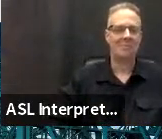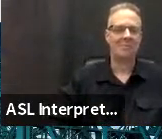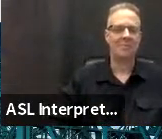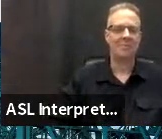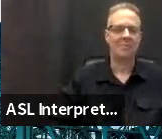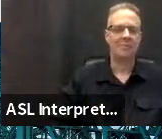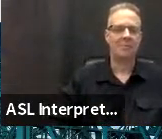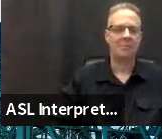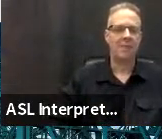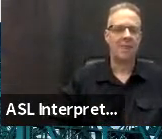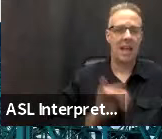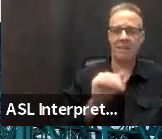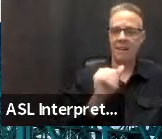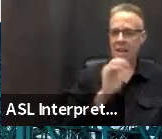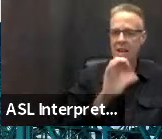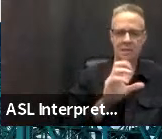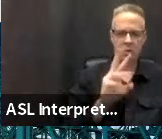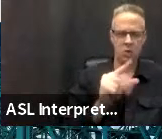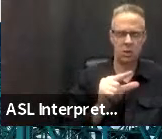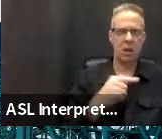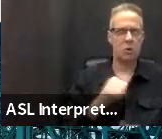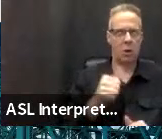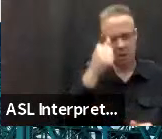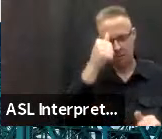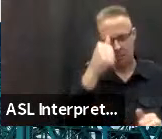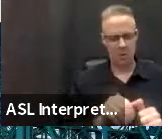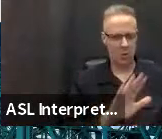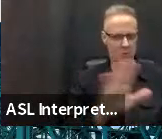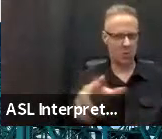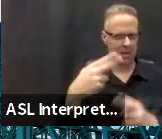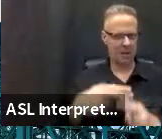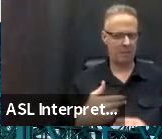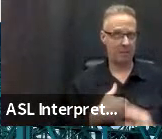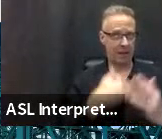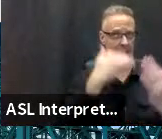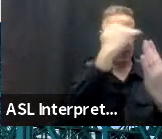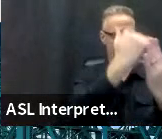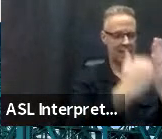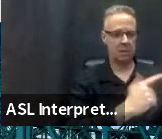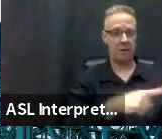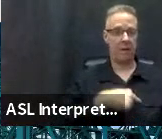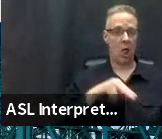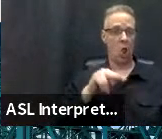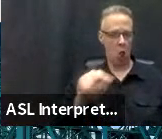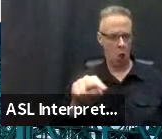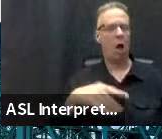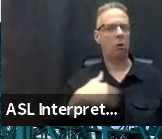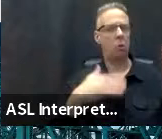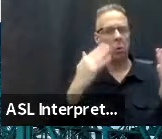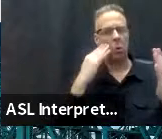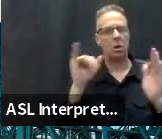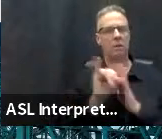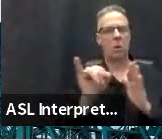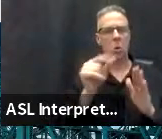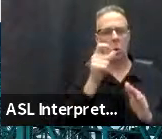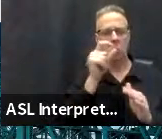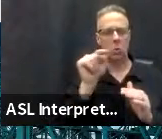And if not, I will try to remember your name. I have a list, but that would be super helpful.